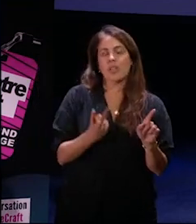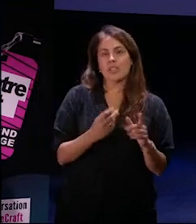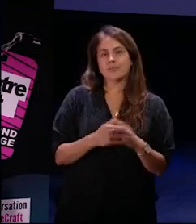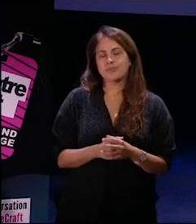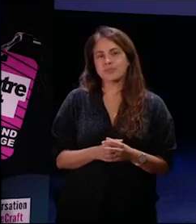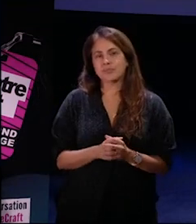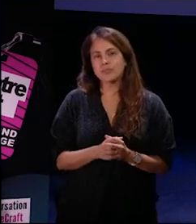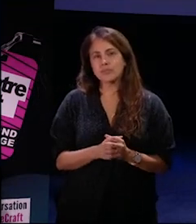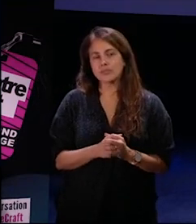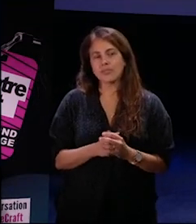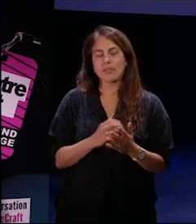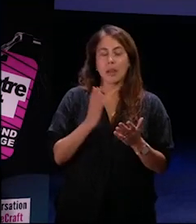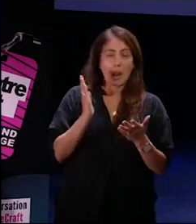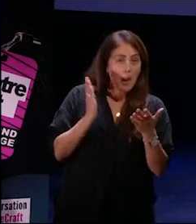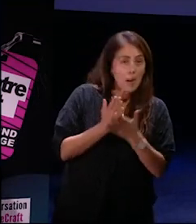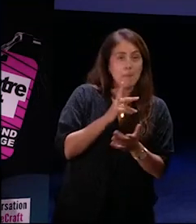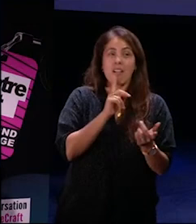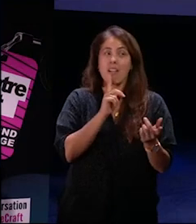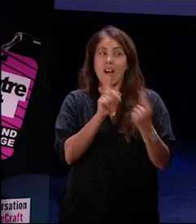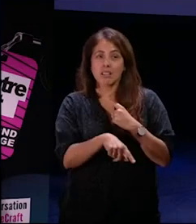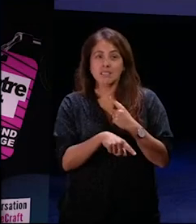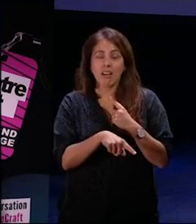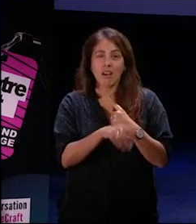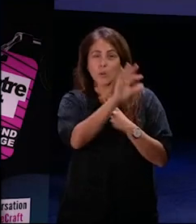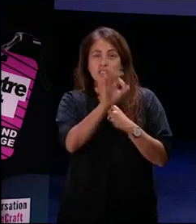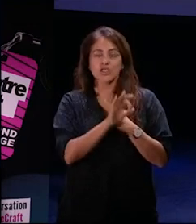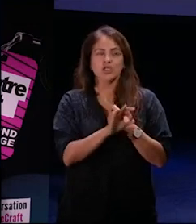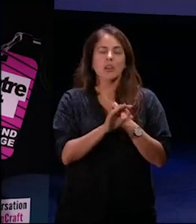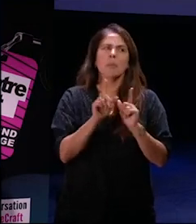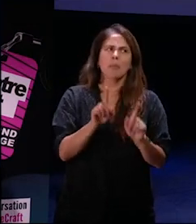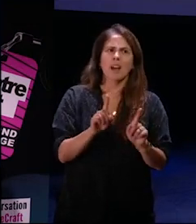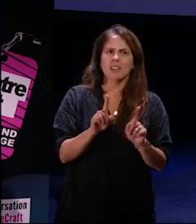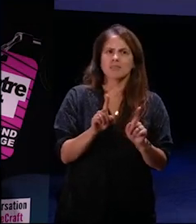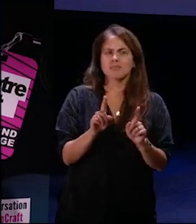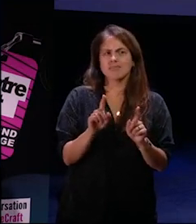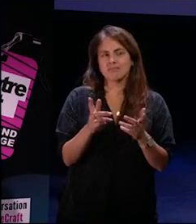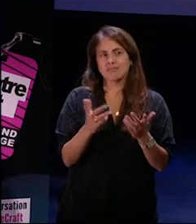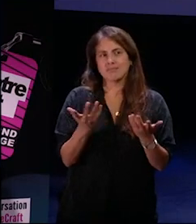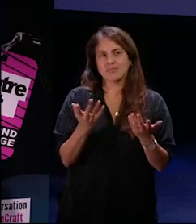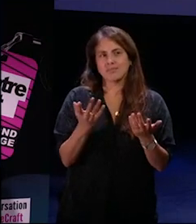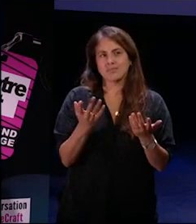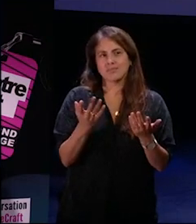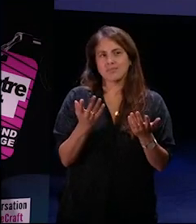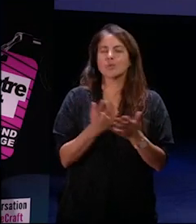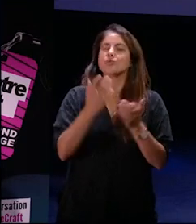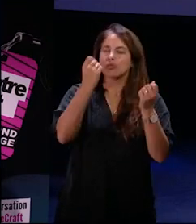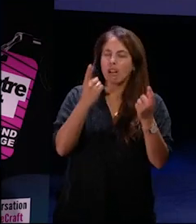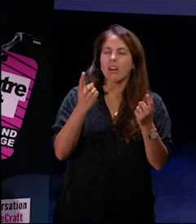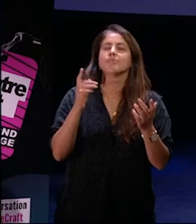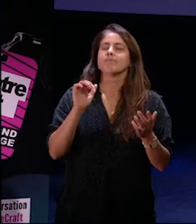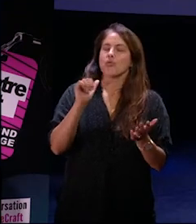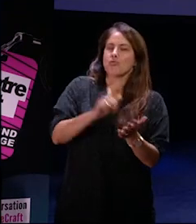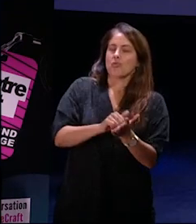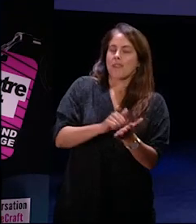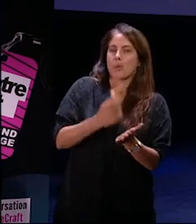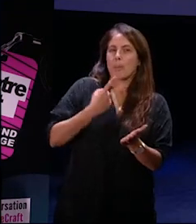So I don't know that there's a definite answer to your question, but there is definitely a point where you realize it's the right thing to do. It's